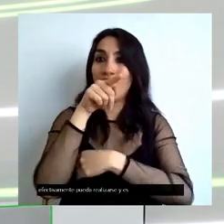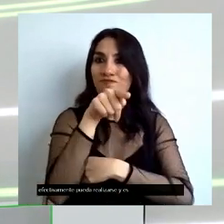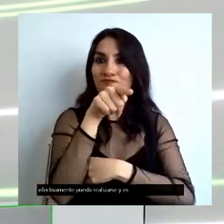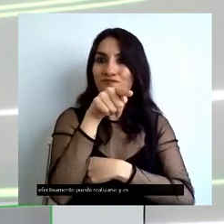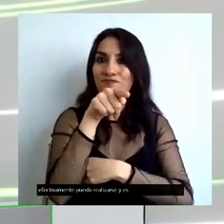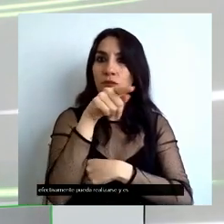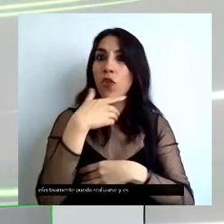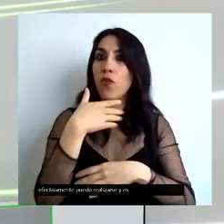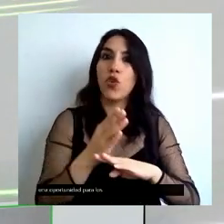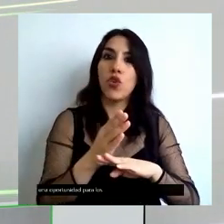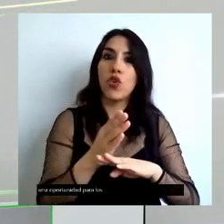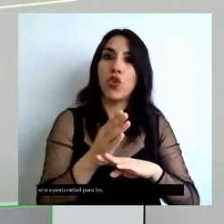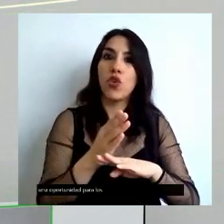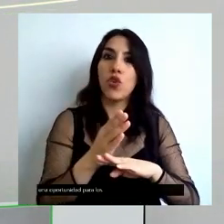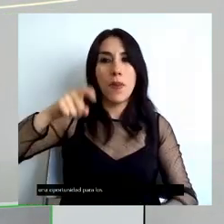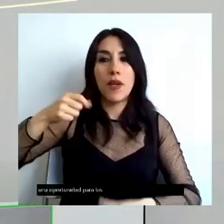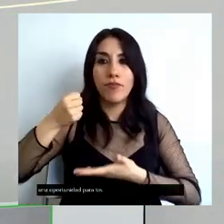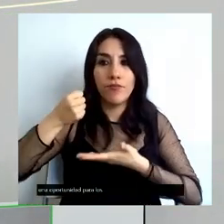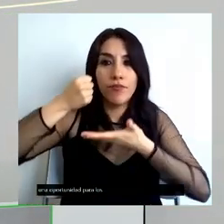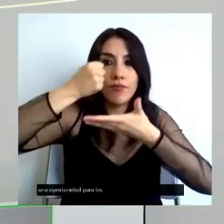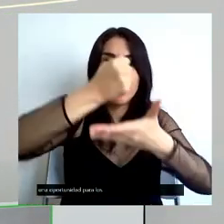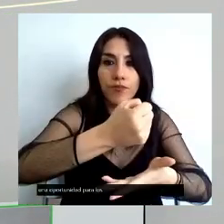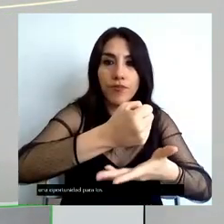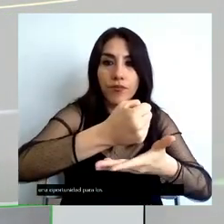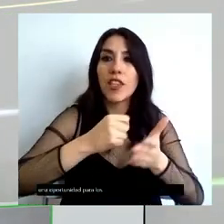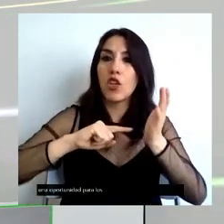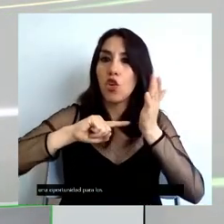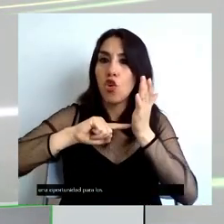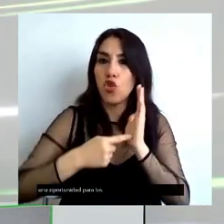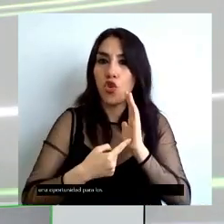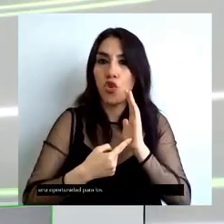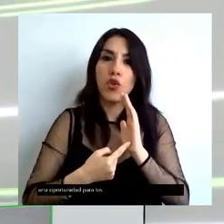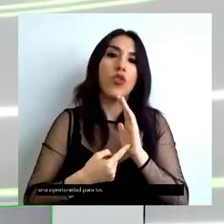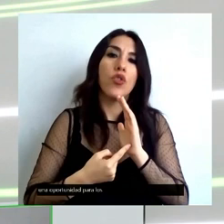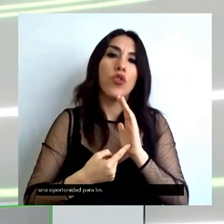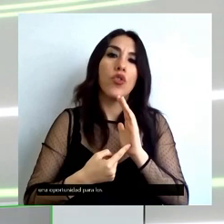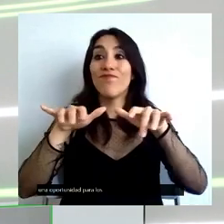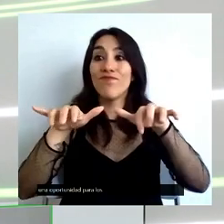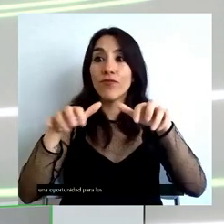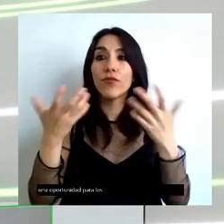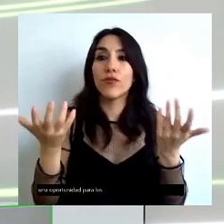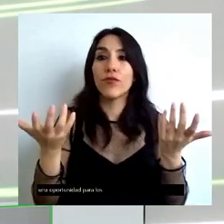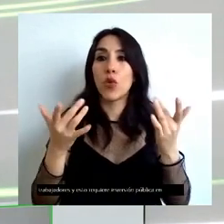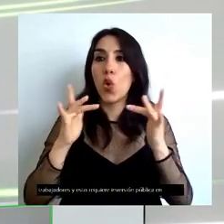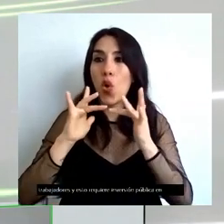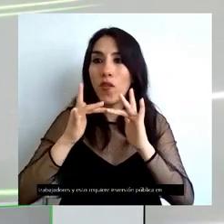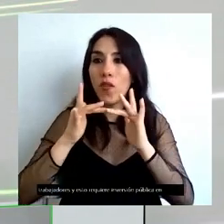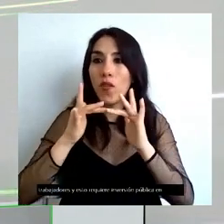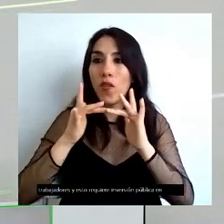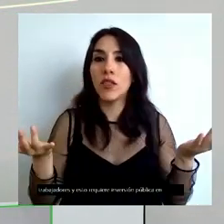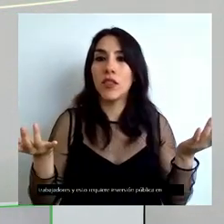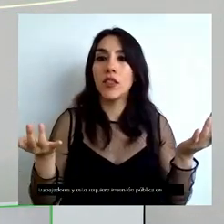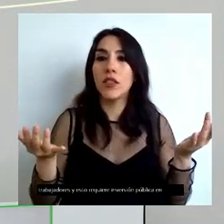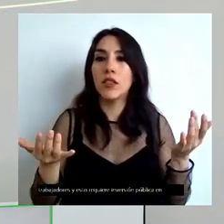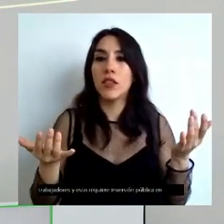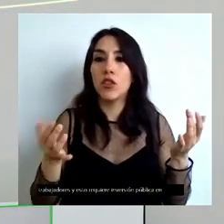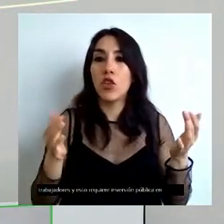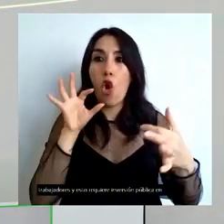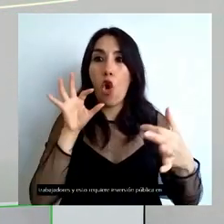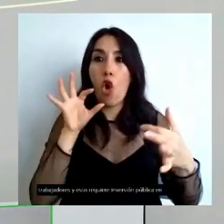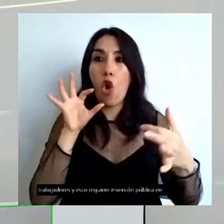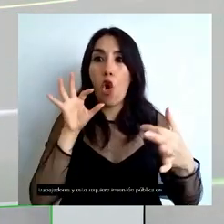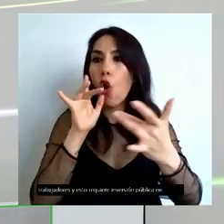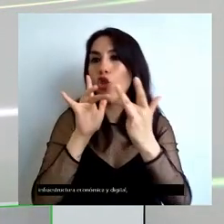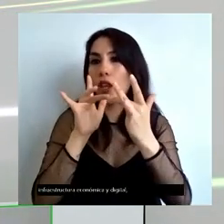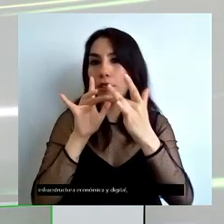this. And it's needed to invest in internet connection, digital